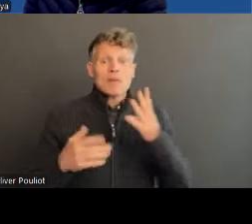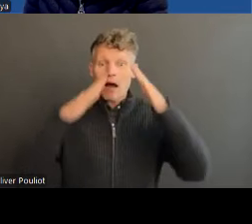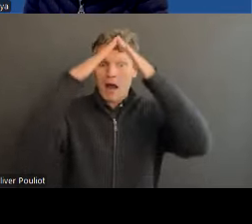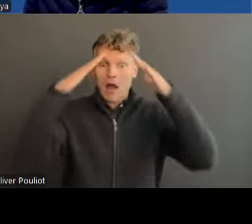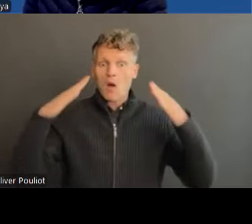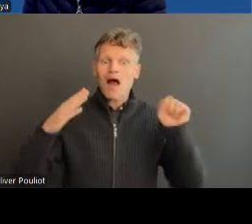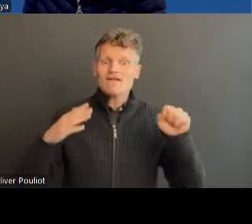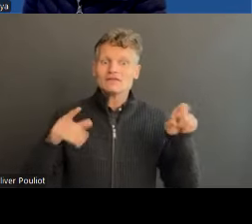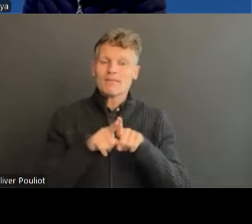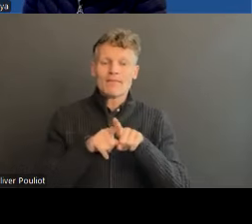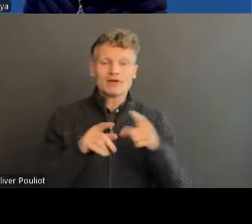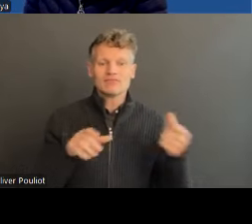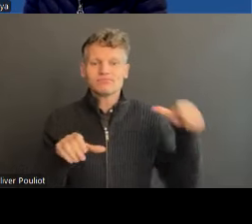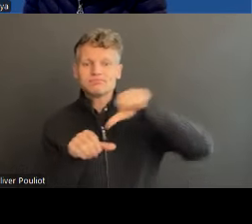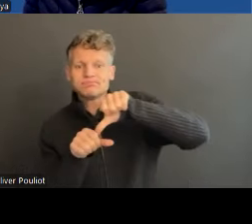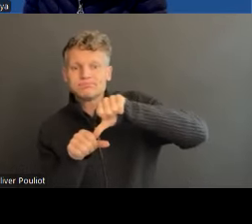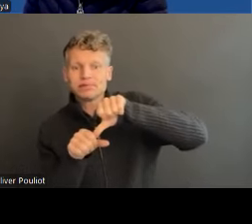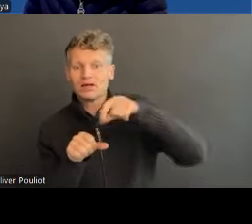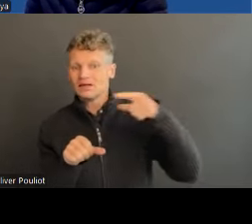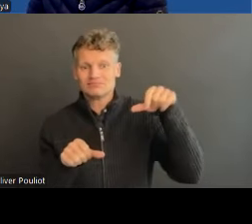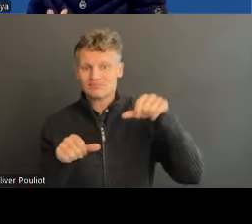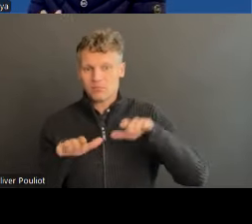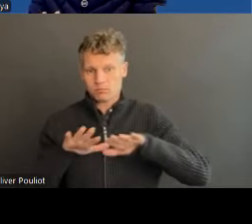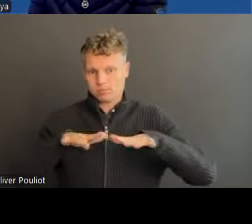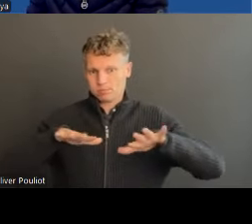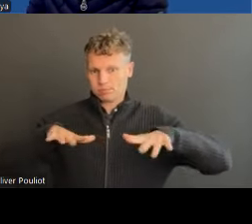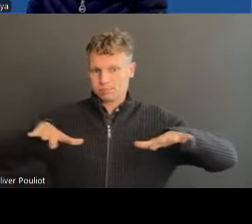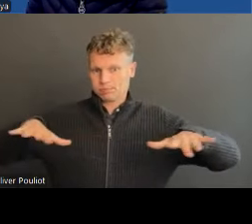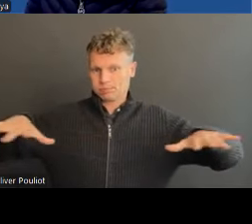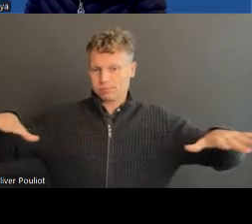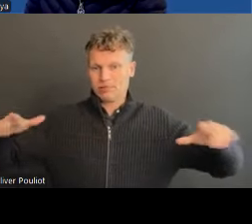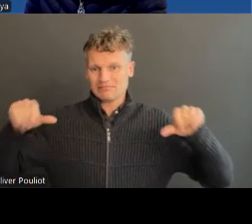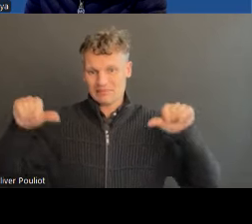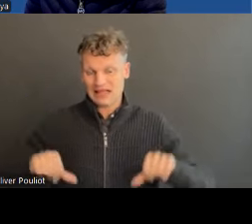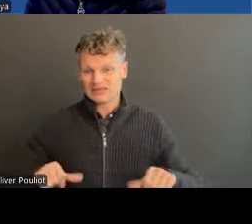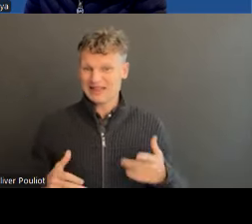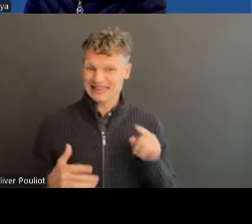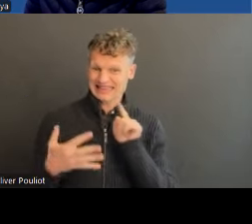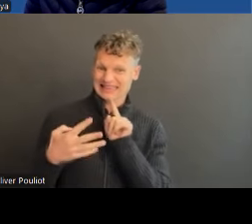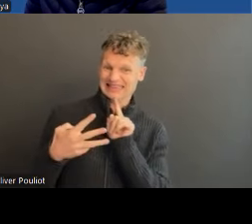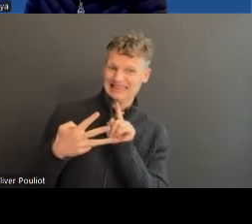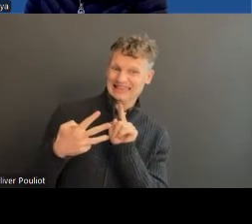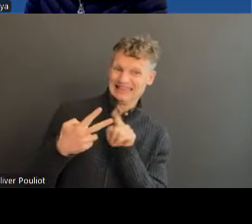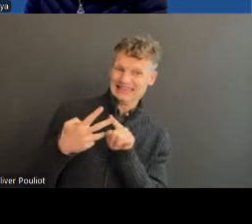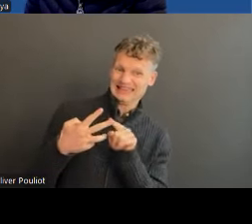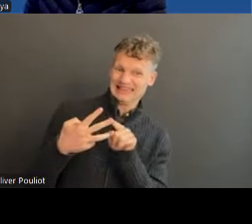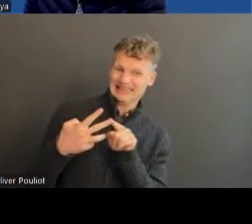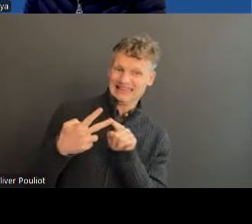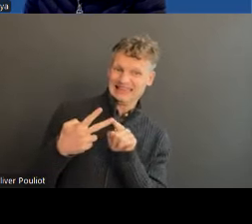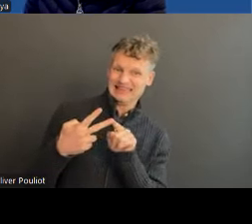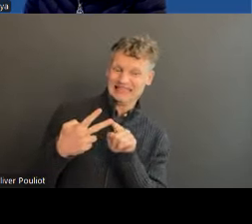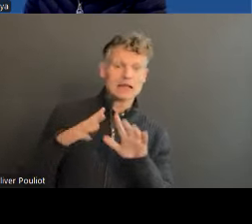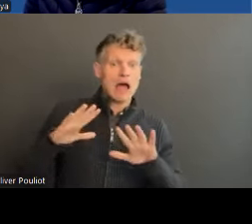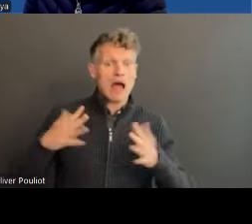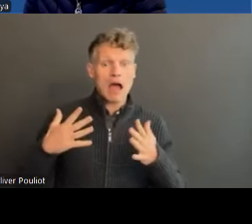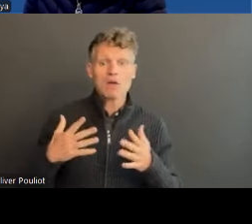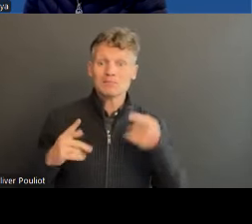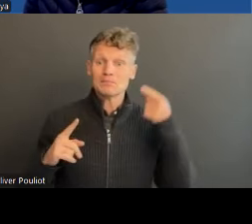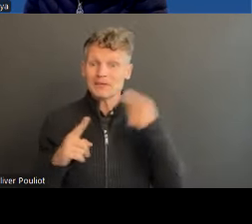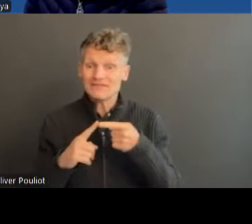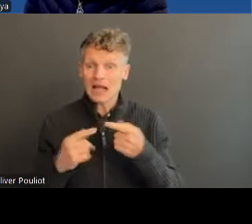maintain and protect those achievements through the implementation of specific actions, such as the case of vaccination,